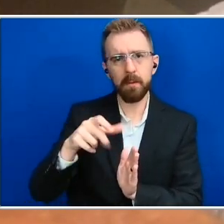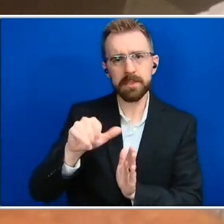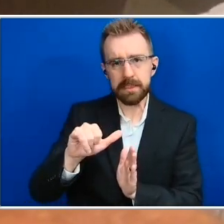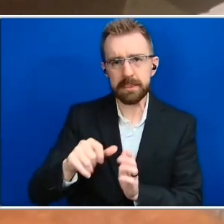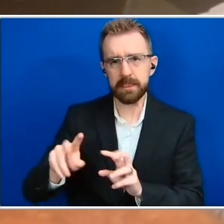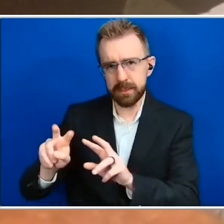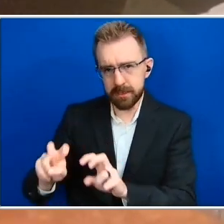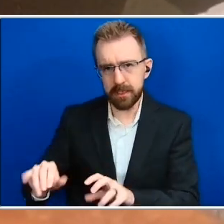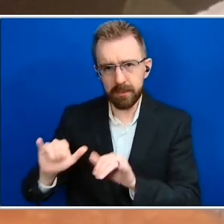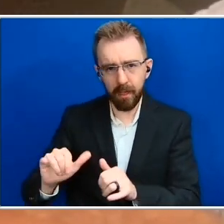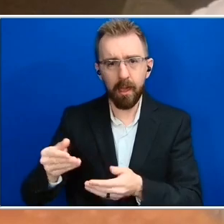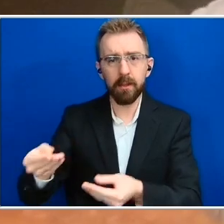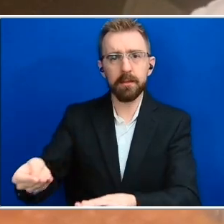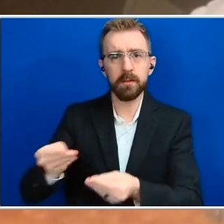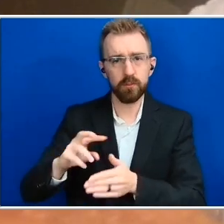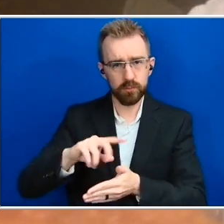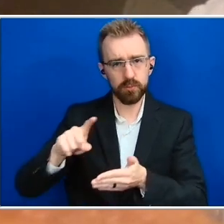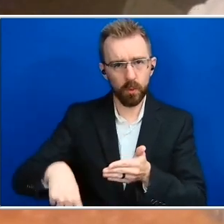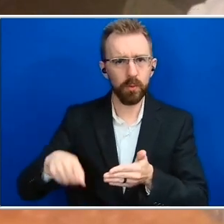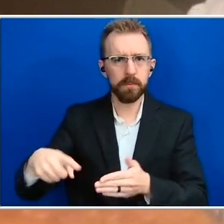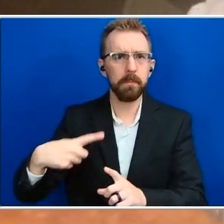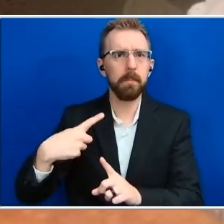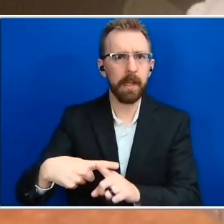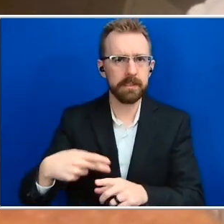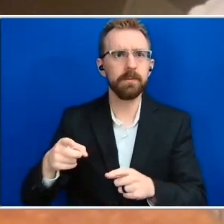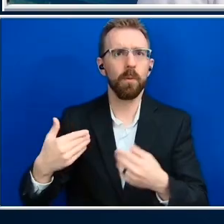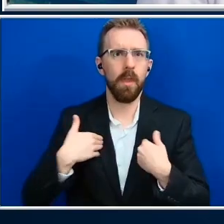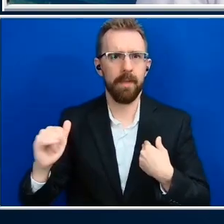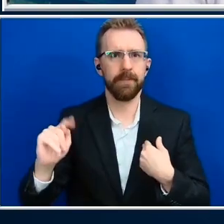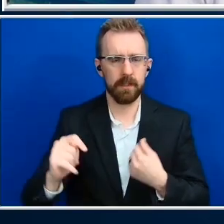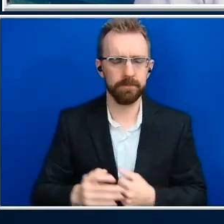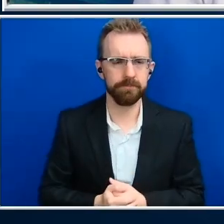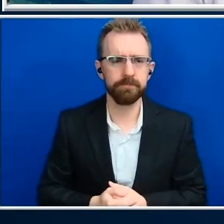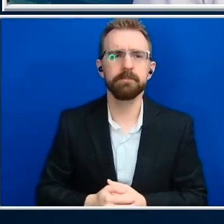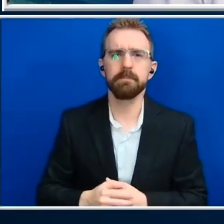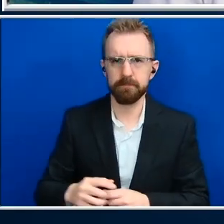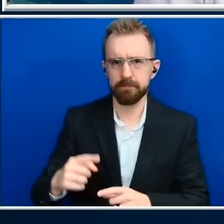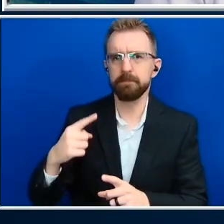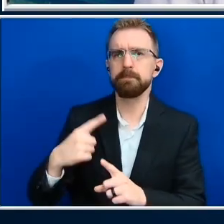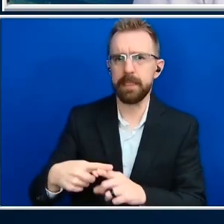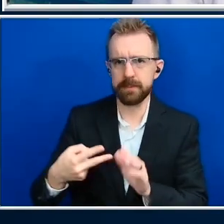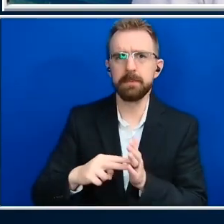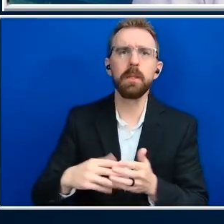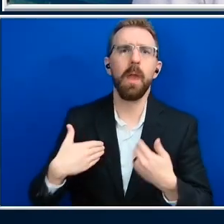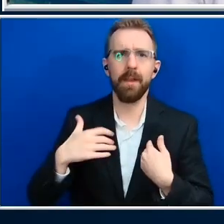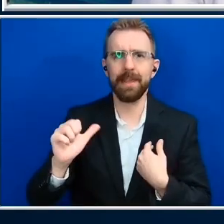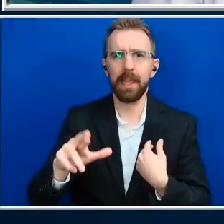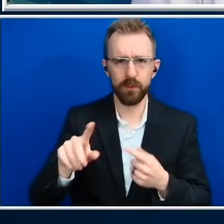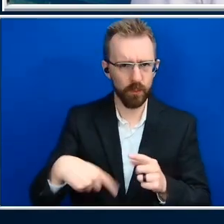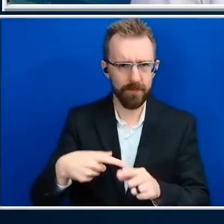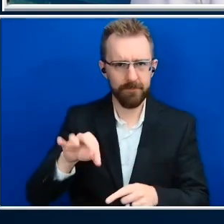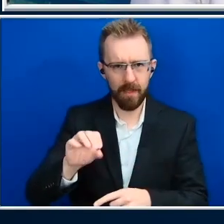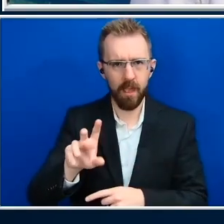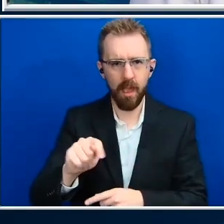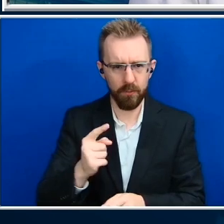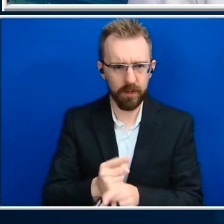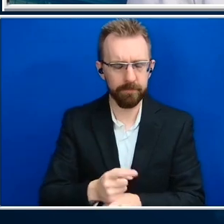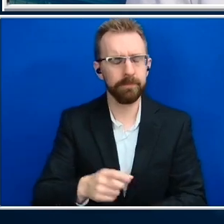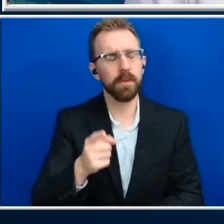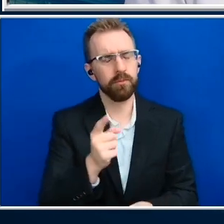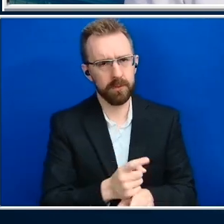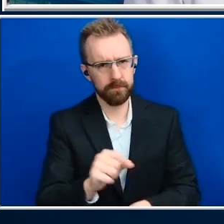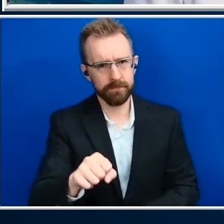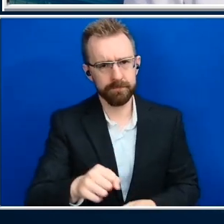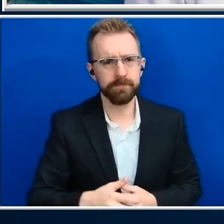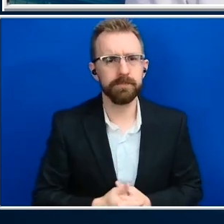back positive. Okay, so positive for cancer, that's when you found out, correct? Right. So what